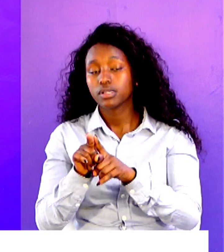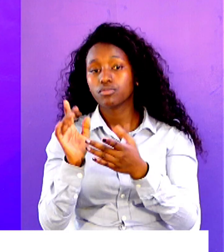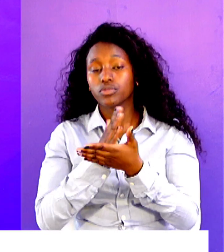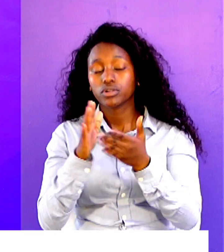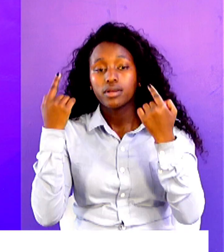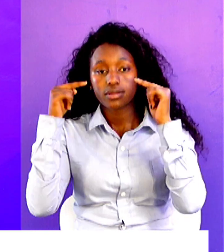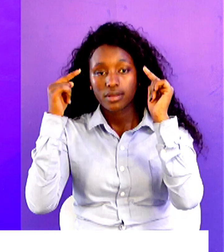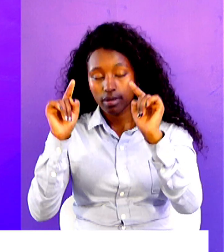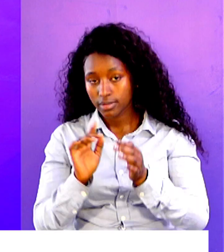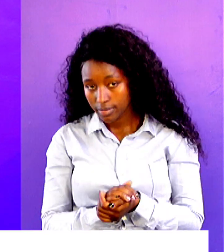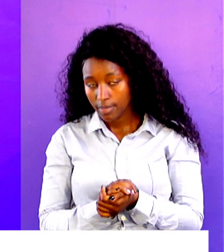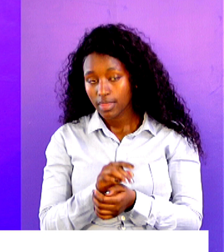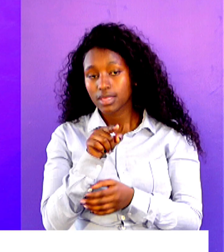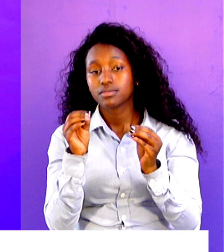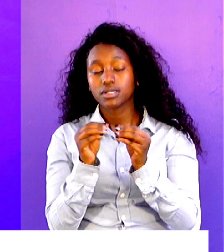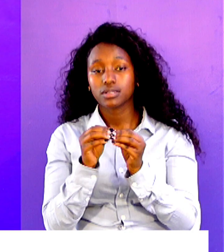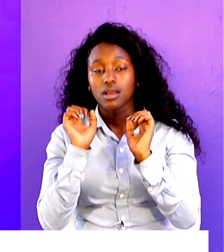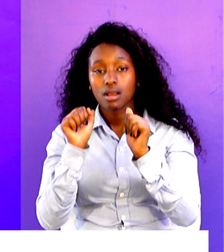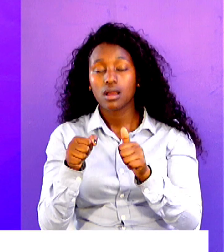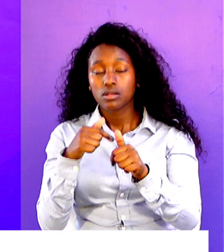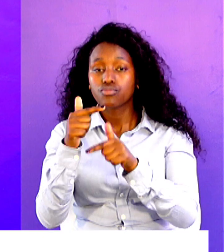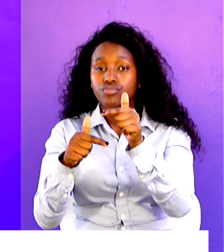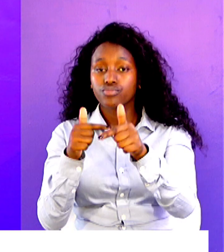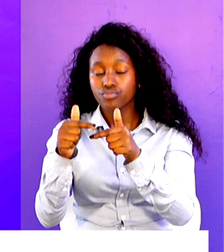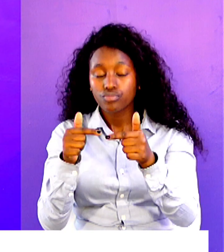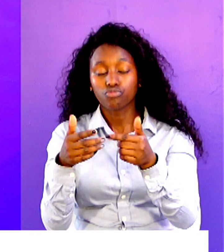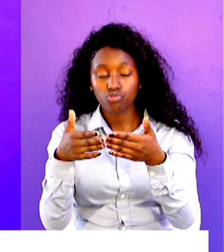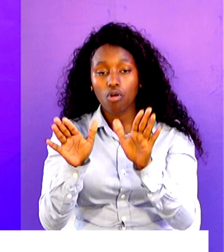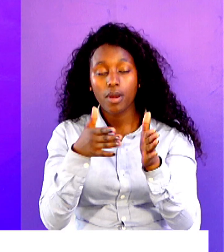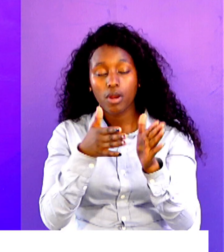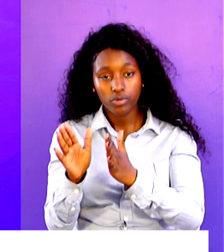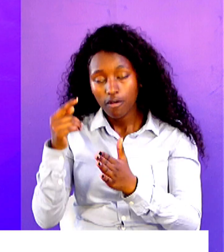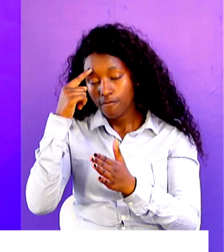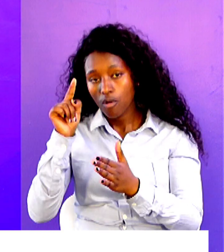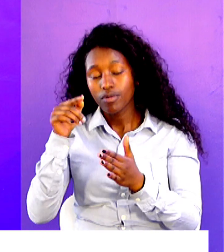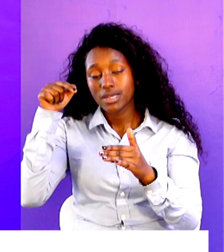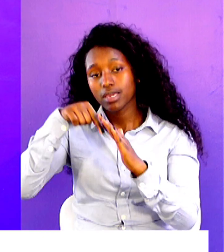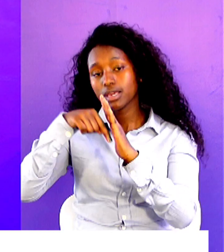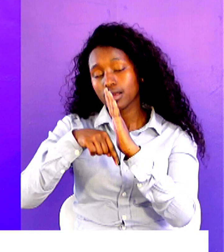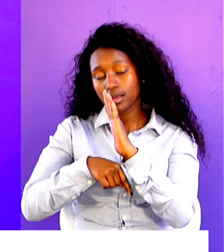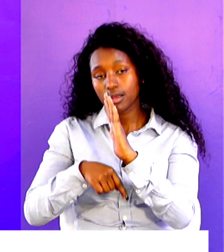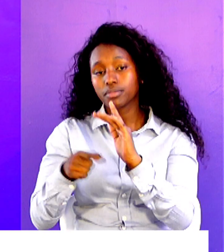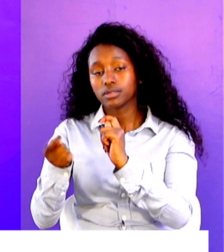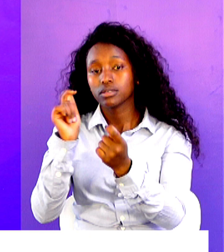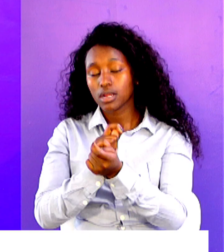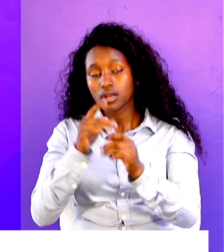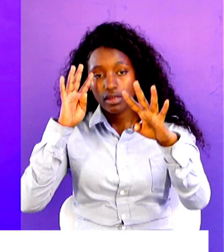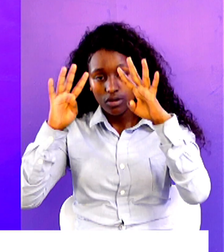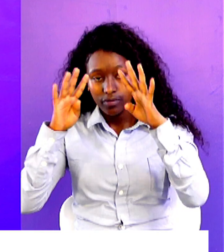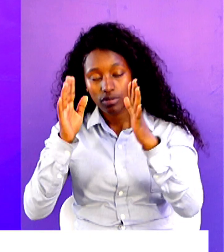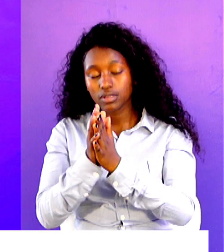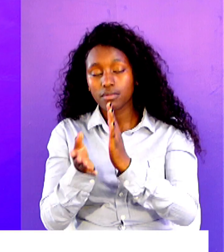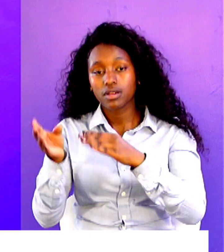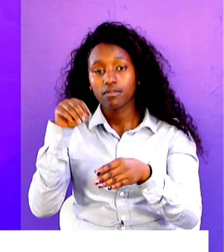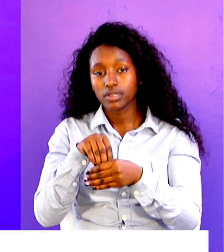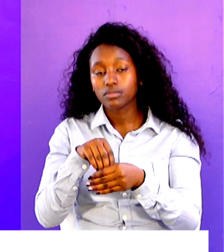prosperity. The forum is expected to pave the way for deeper cooperation on trade, innovation, and